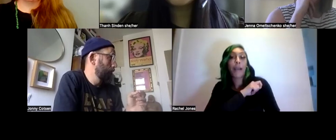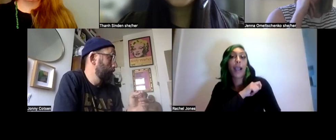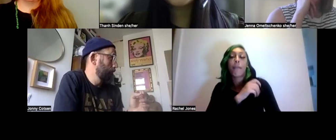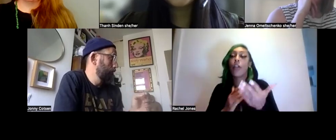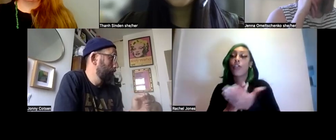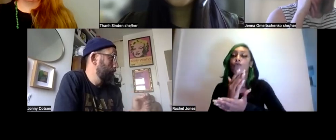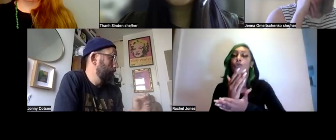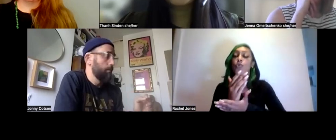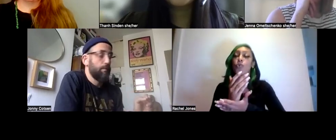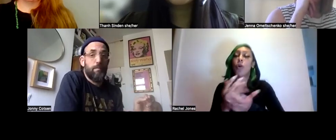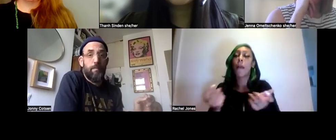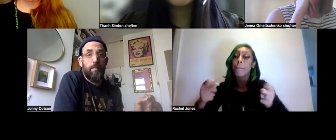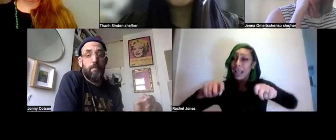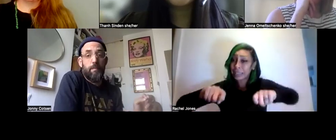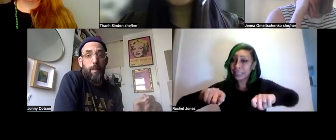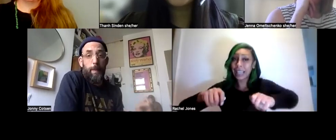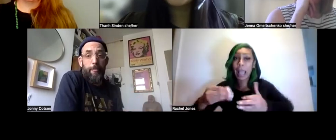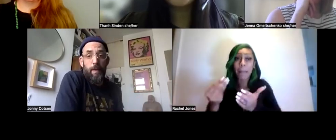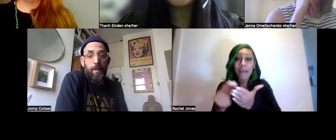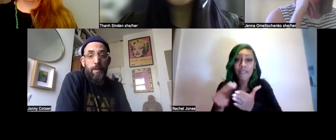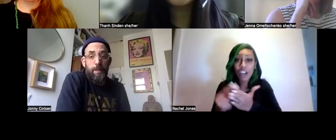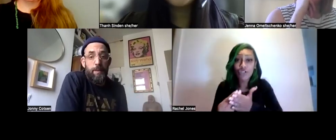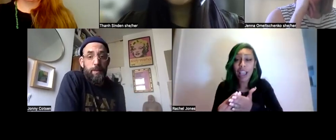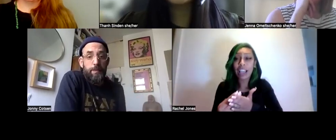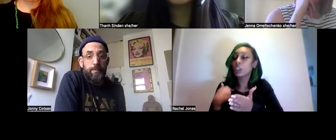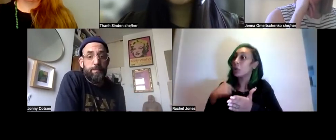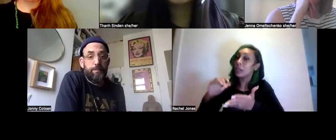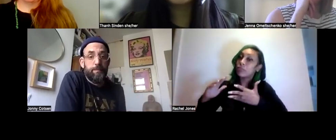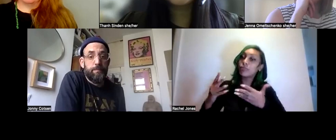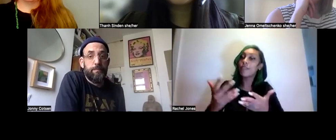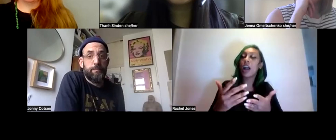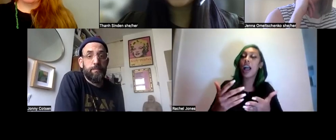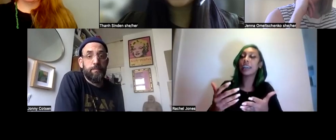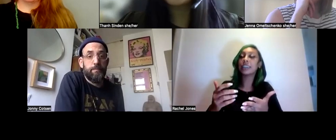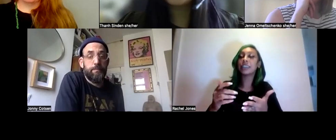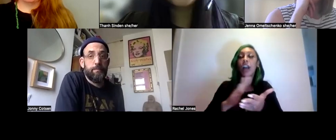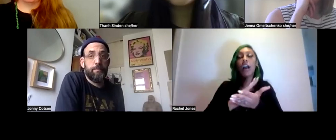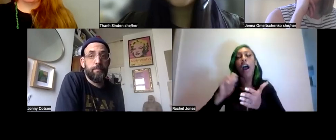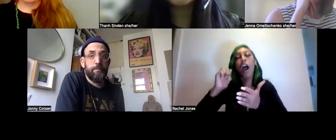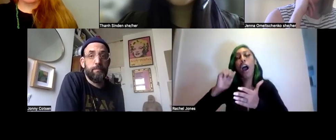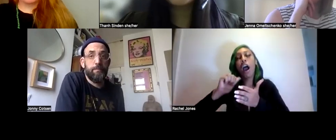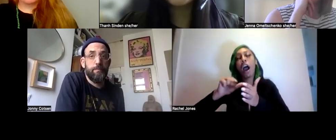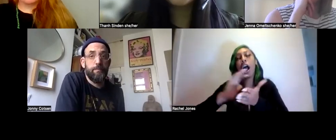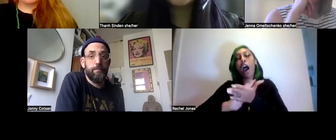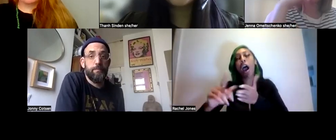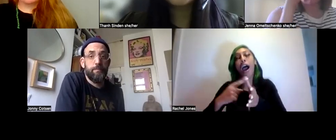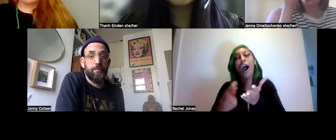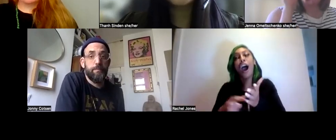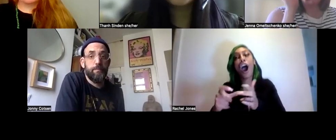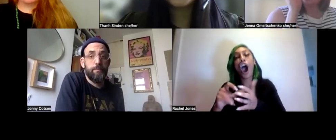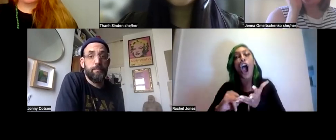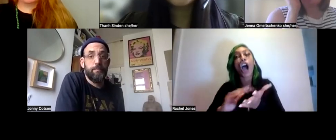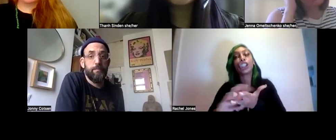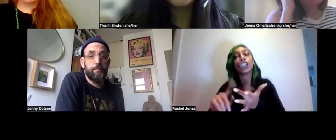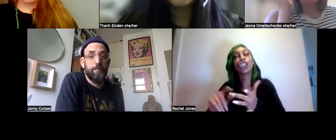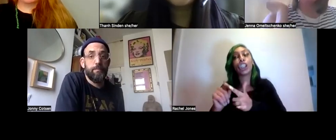did fundraising and we provided a hardship fund to support anyone in the sector, particularly freelancers